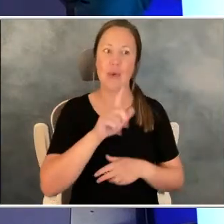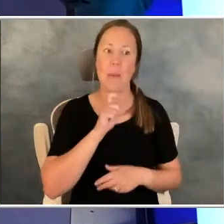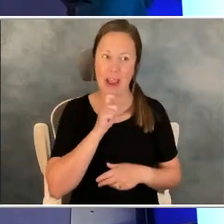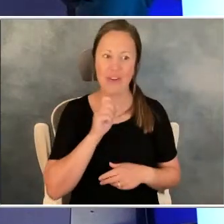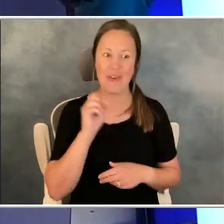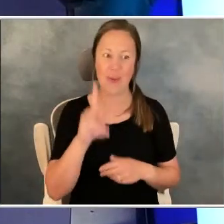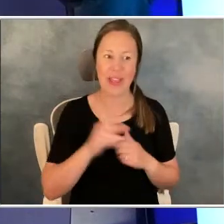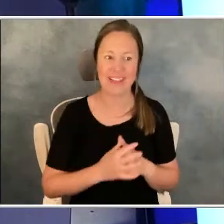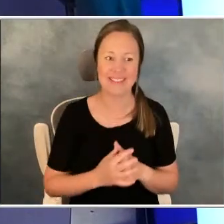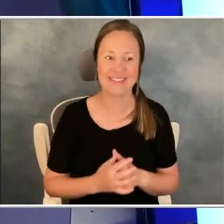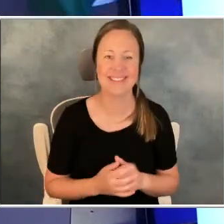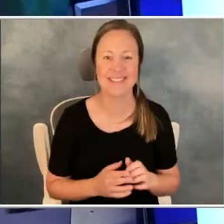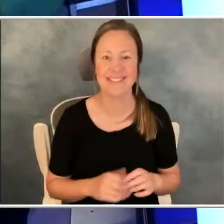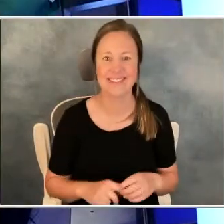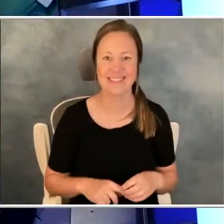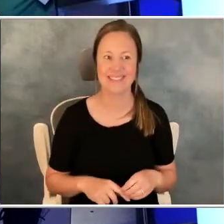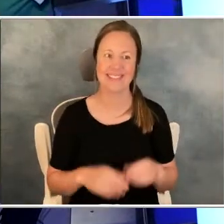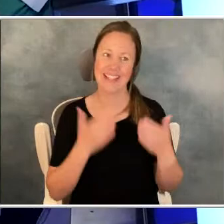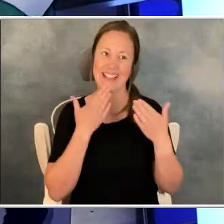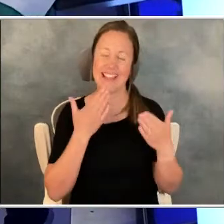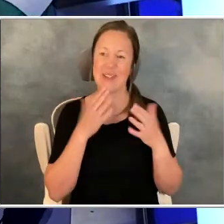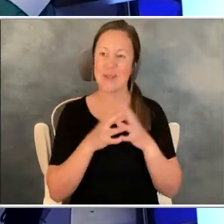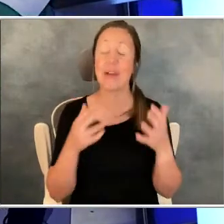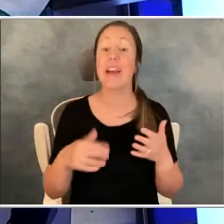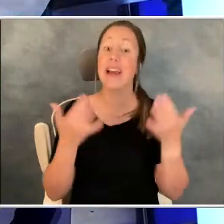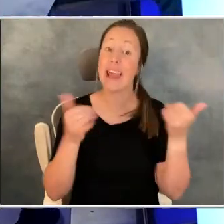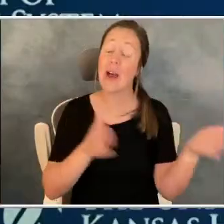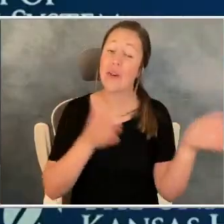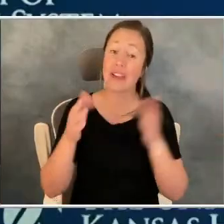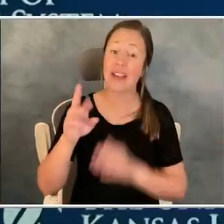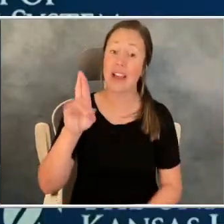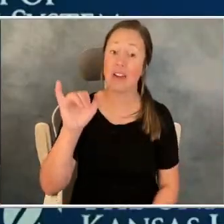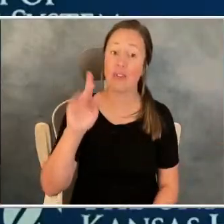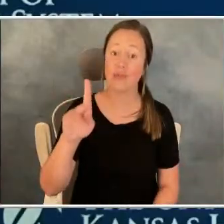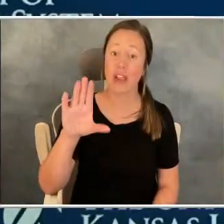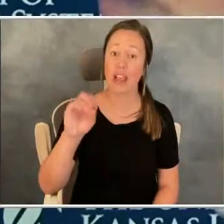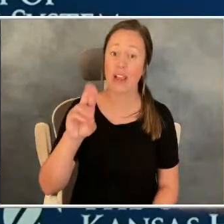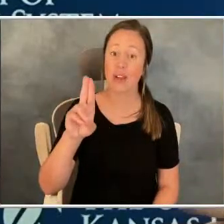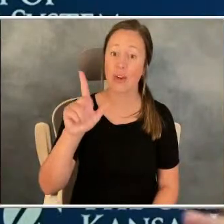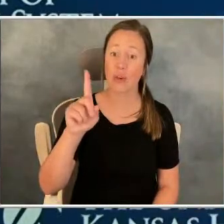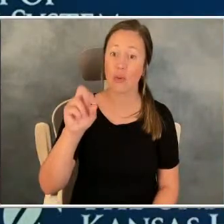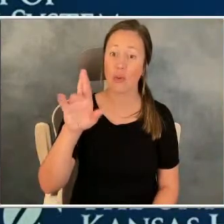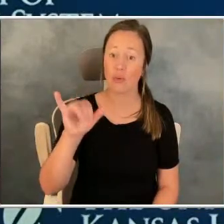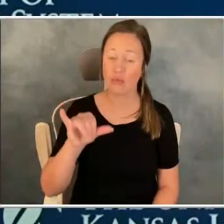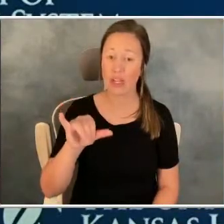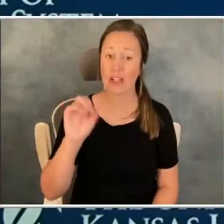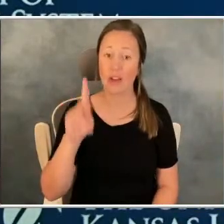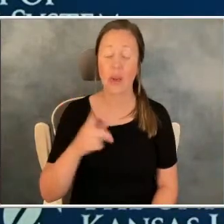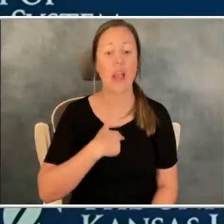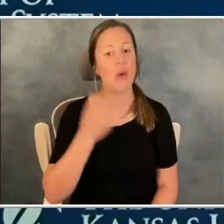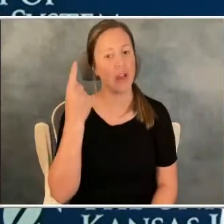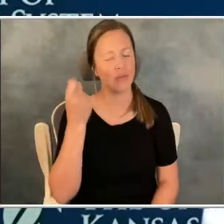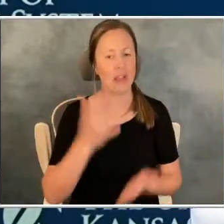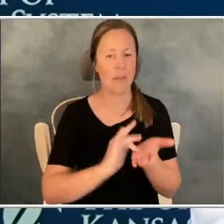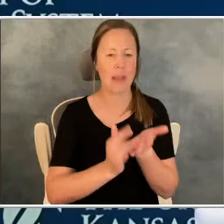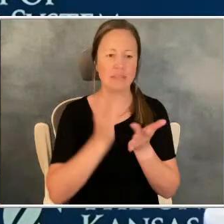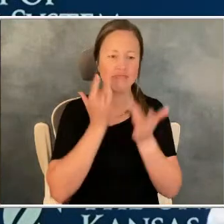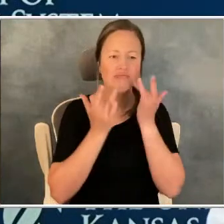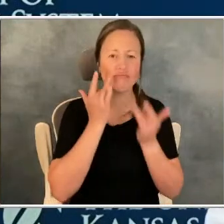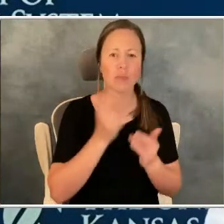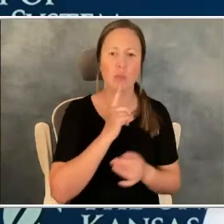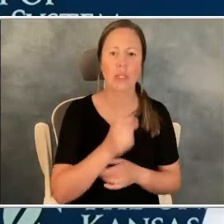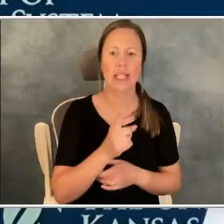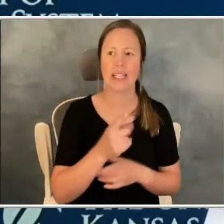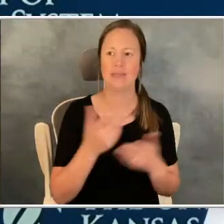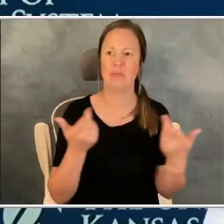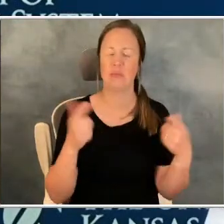right. Rick Coldry, we're going to talk to you for a minute. Sir. So, Rick, as I understand this whole drug shortage thing, it's kind of a result of when drugs